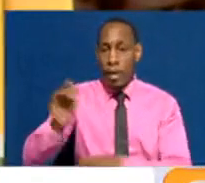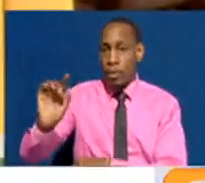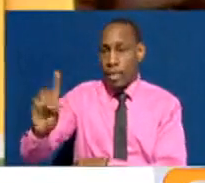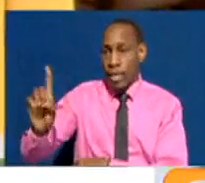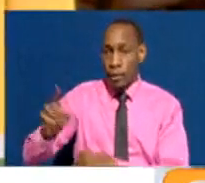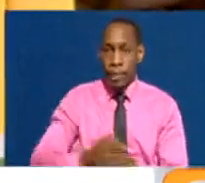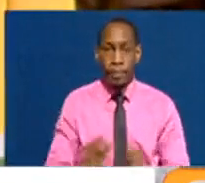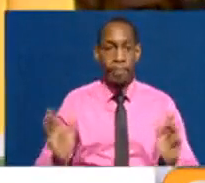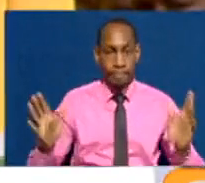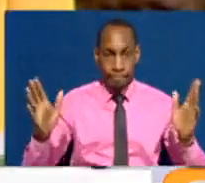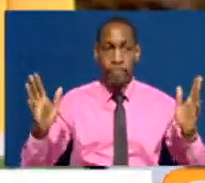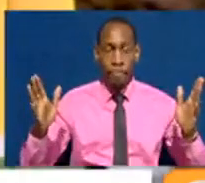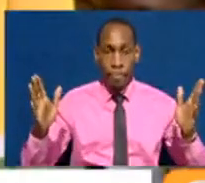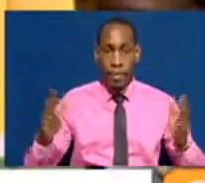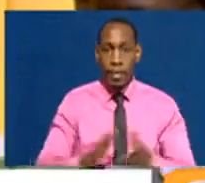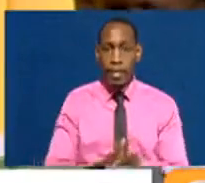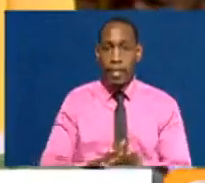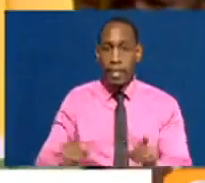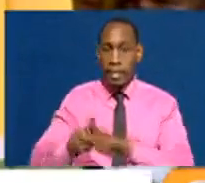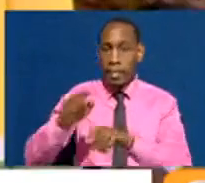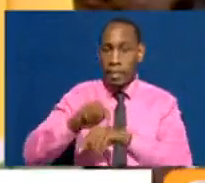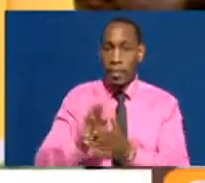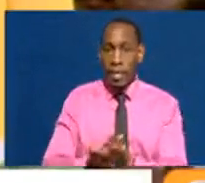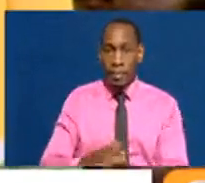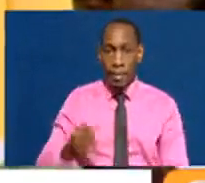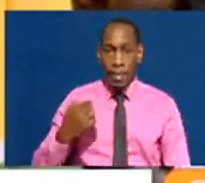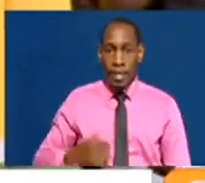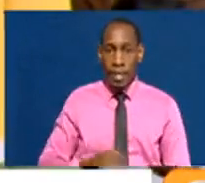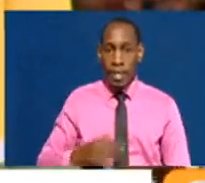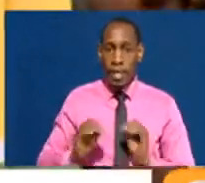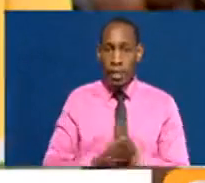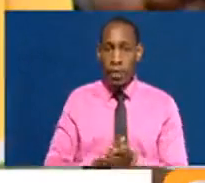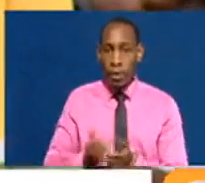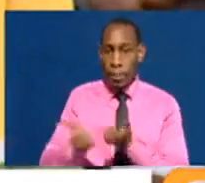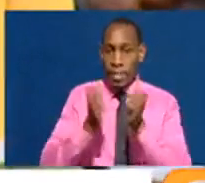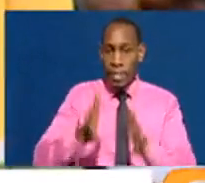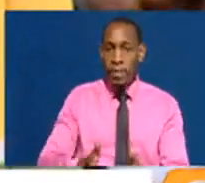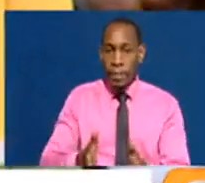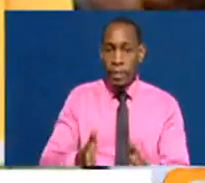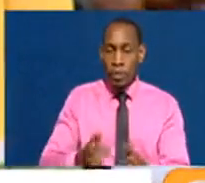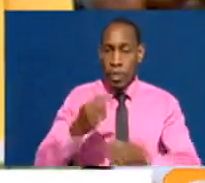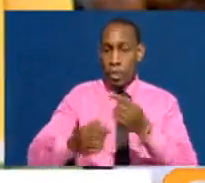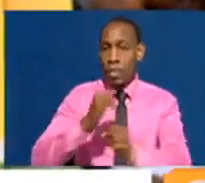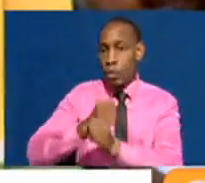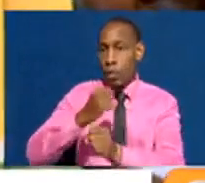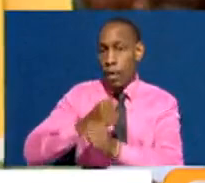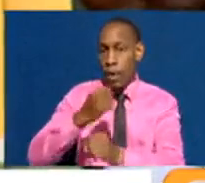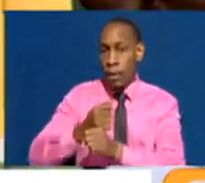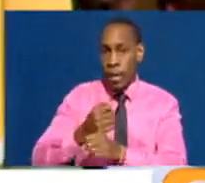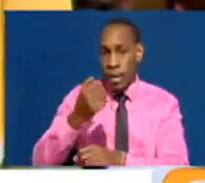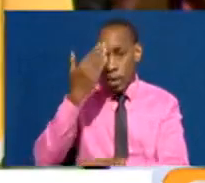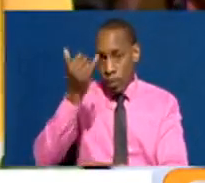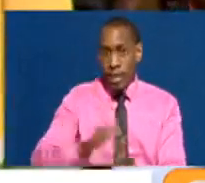Nairobi. That the days of innocent traders and hawkers just plying their trade because